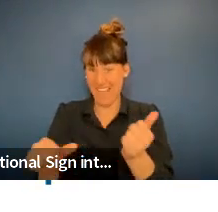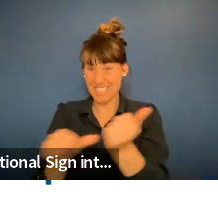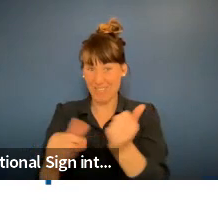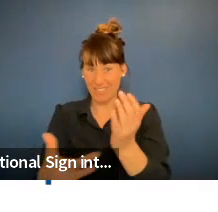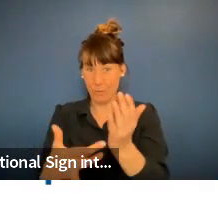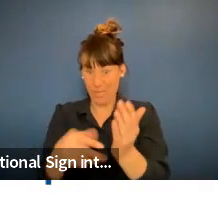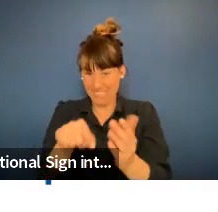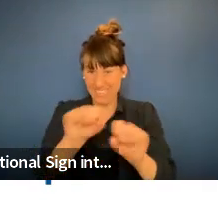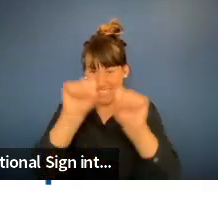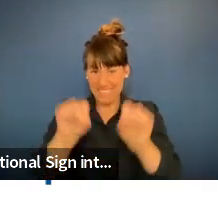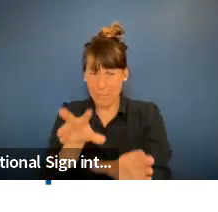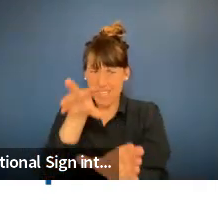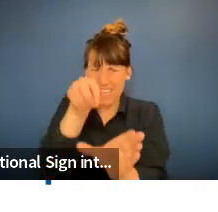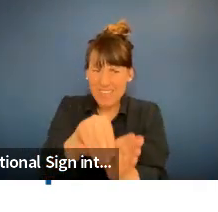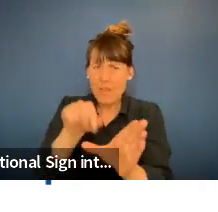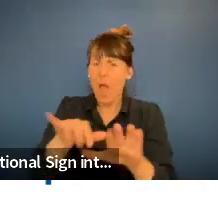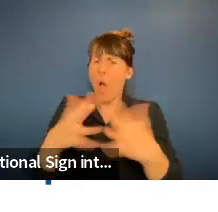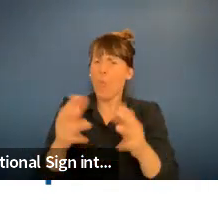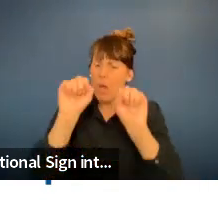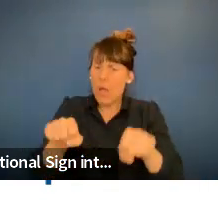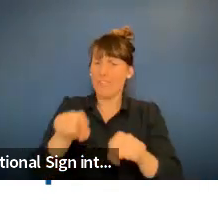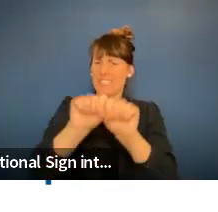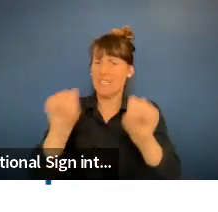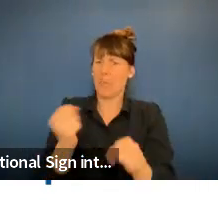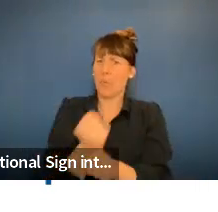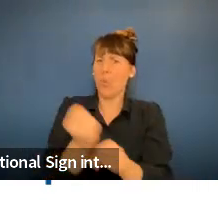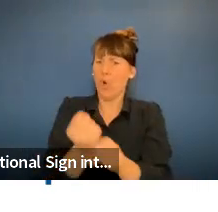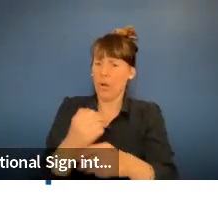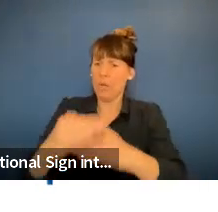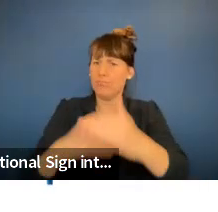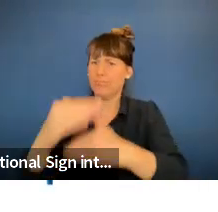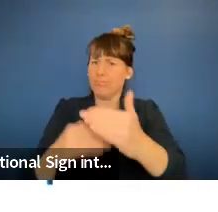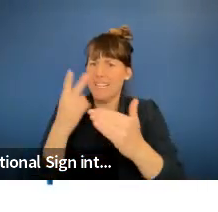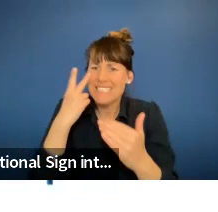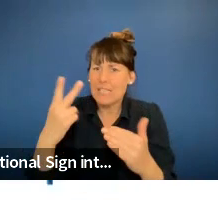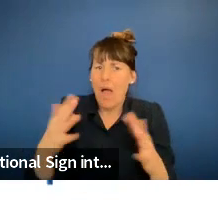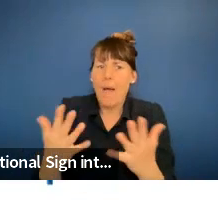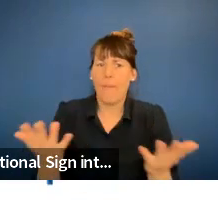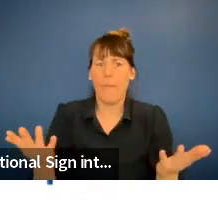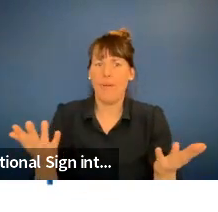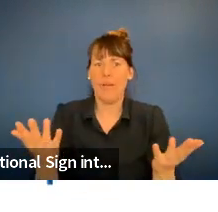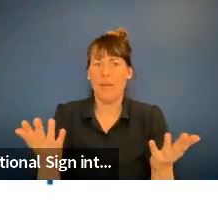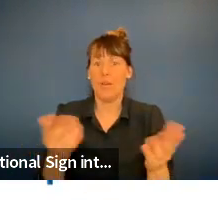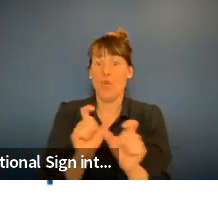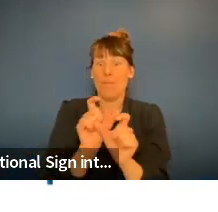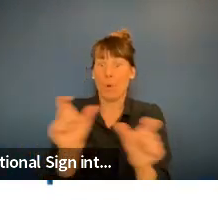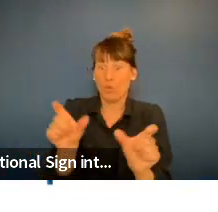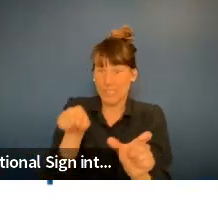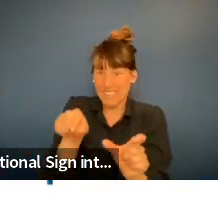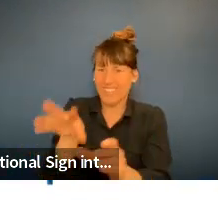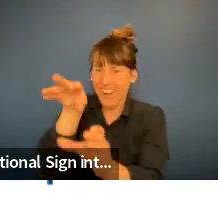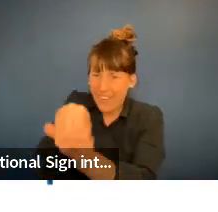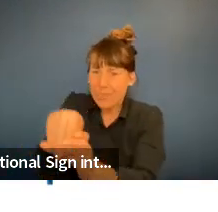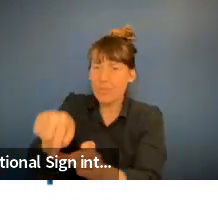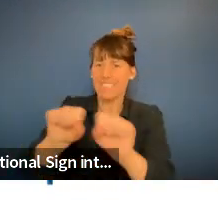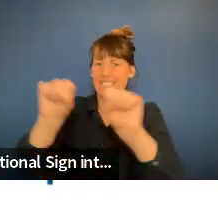based on those data coming from the demand side, from the population side, from the data coming from the system side, the supply